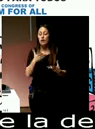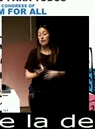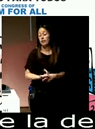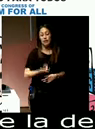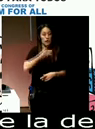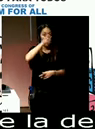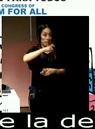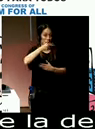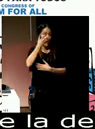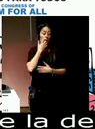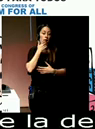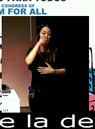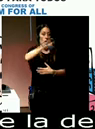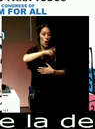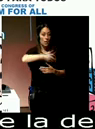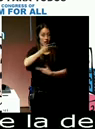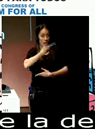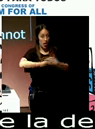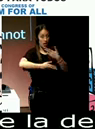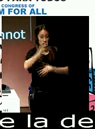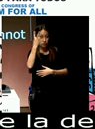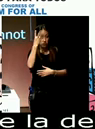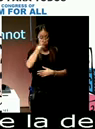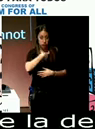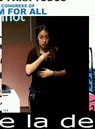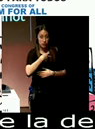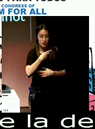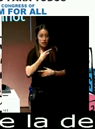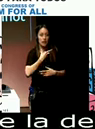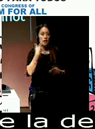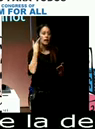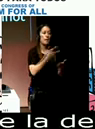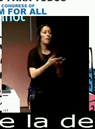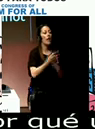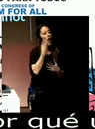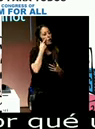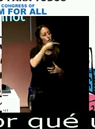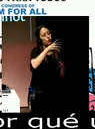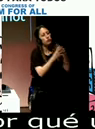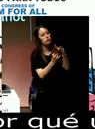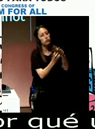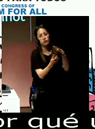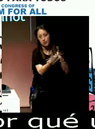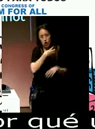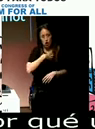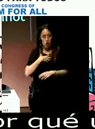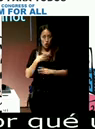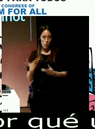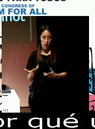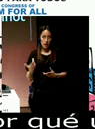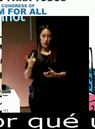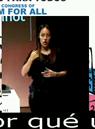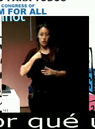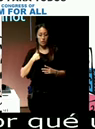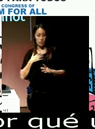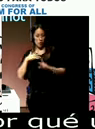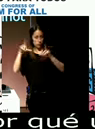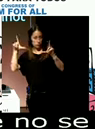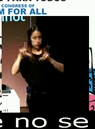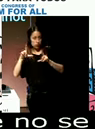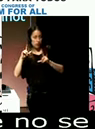Because you cannot ask a visually disabled person to focus a QR code to have access to content.